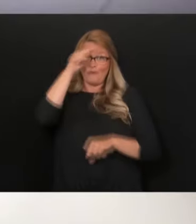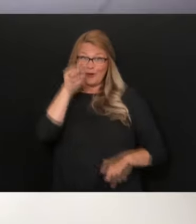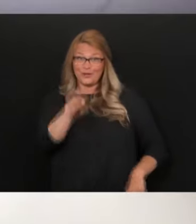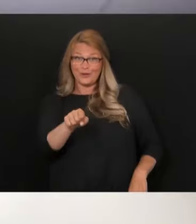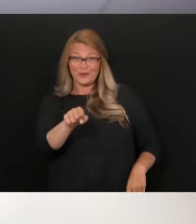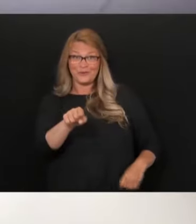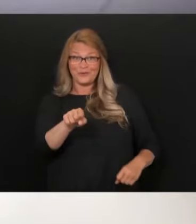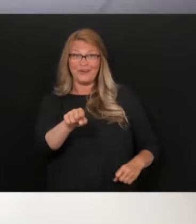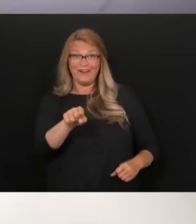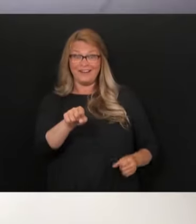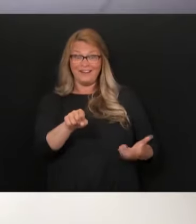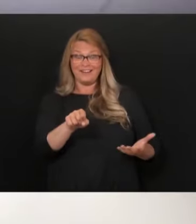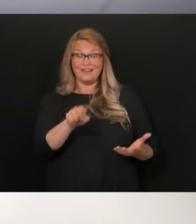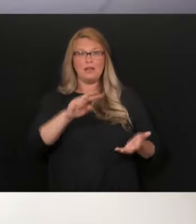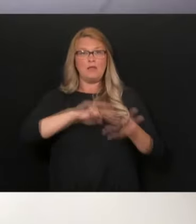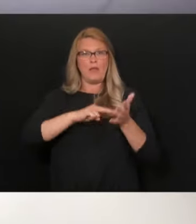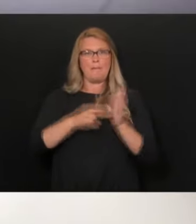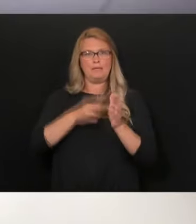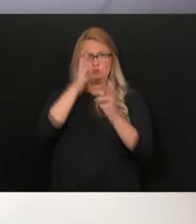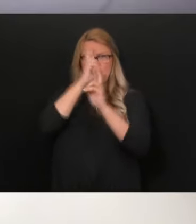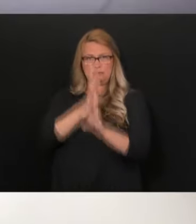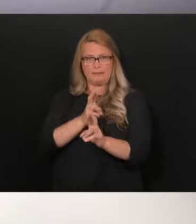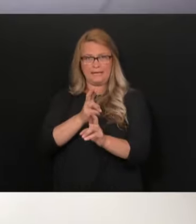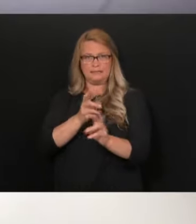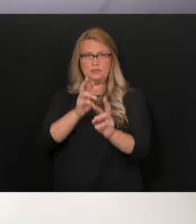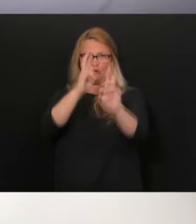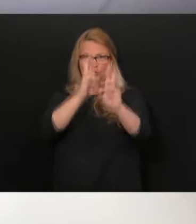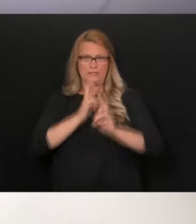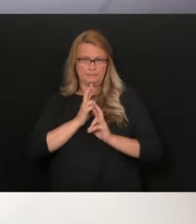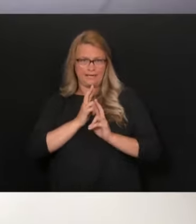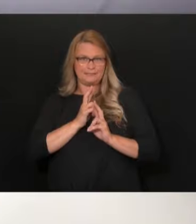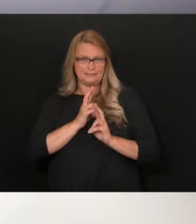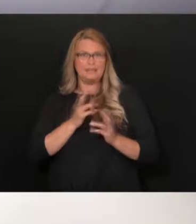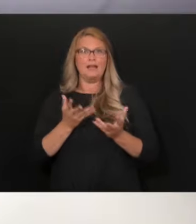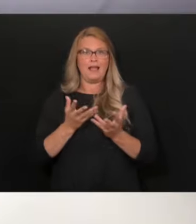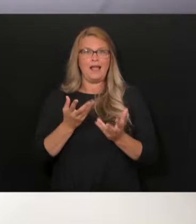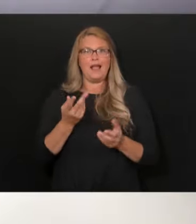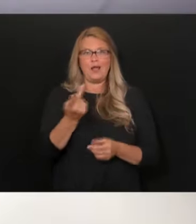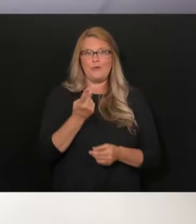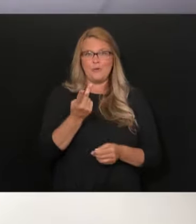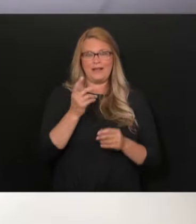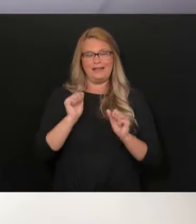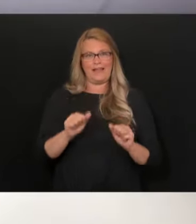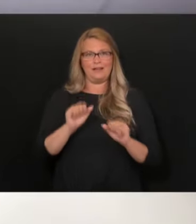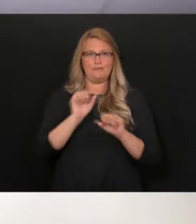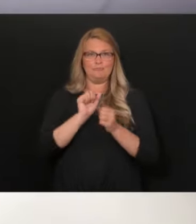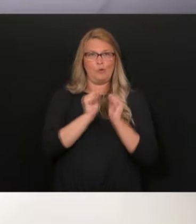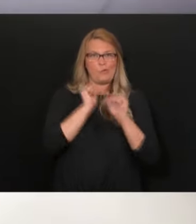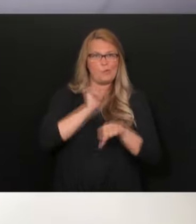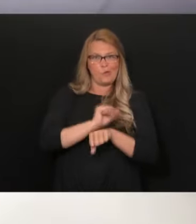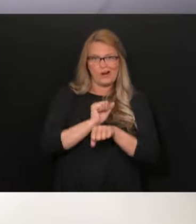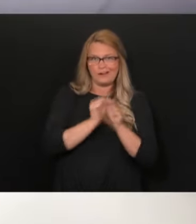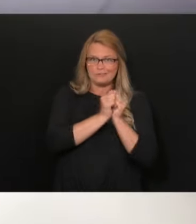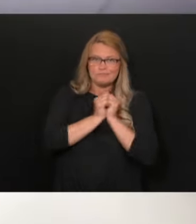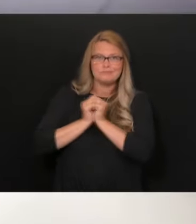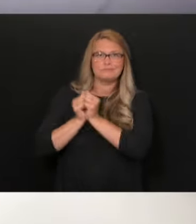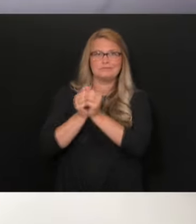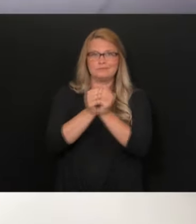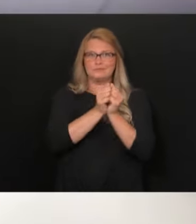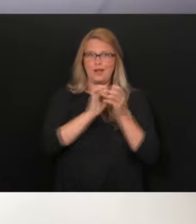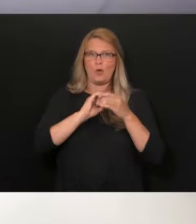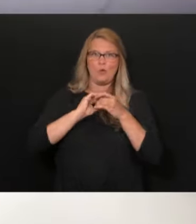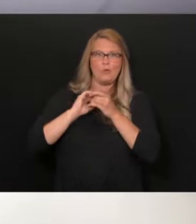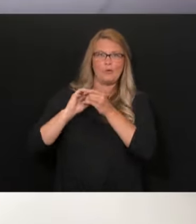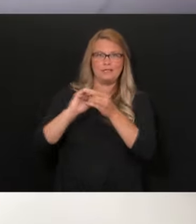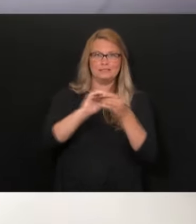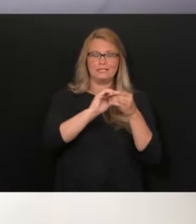leads to a level of mutual respect between them and you as an organization. Same thing with our law enforcement and our